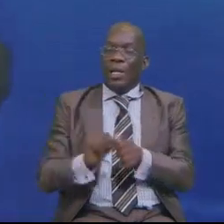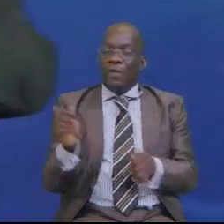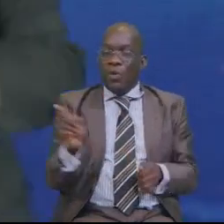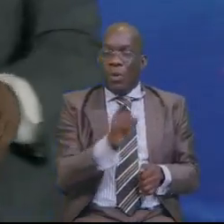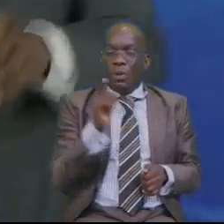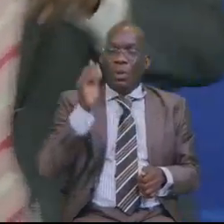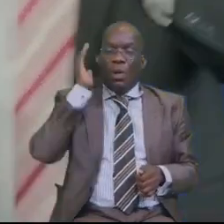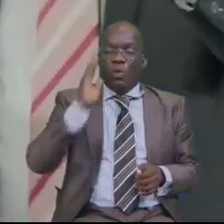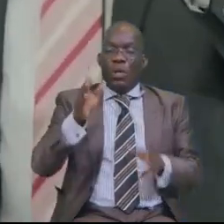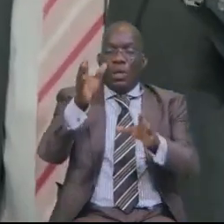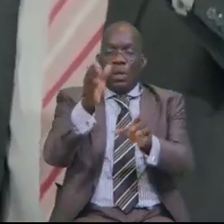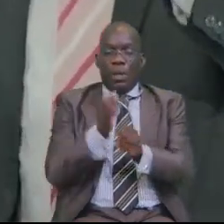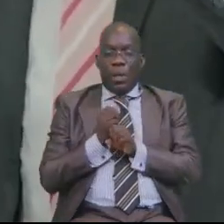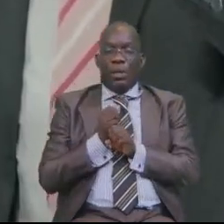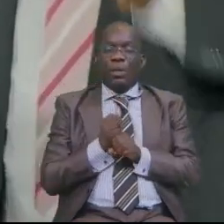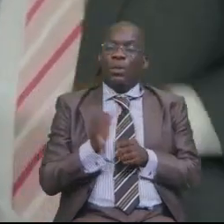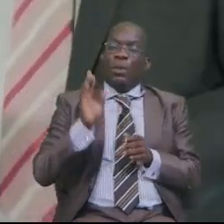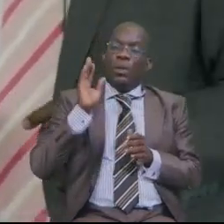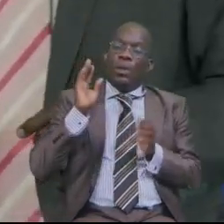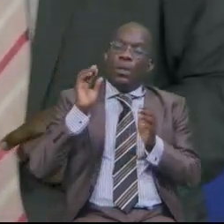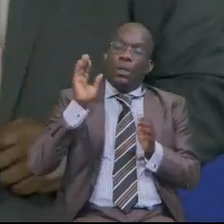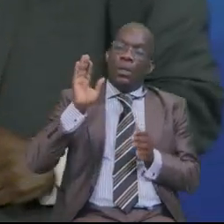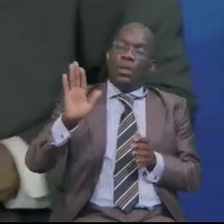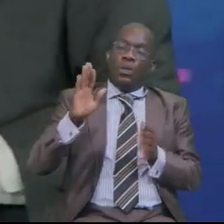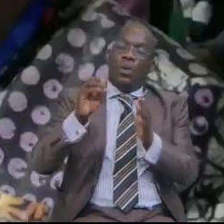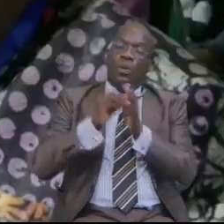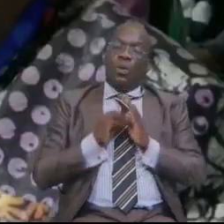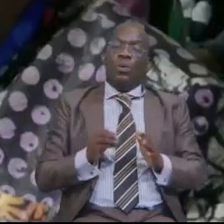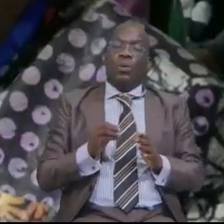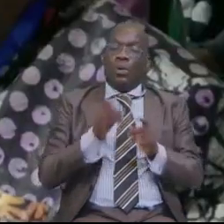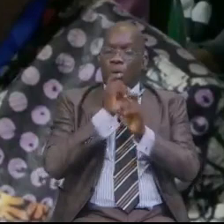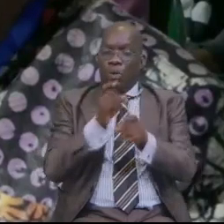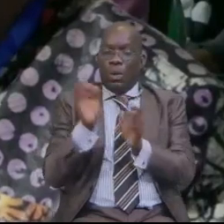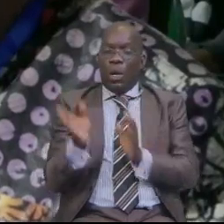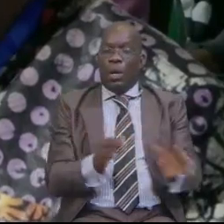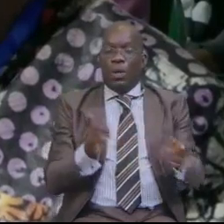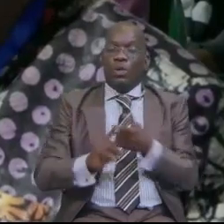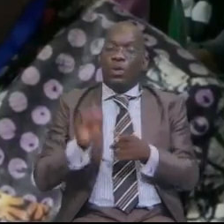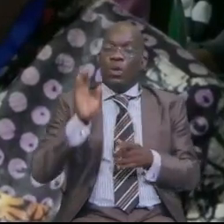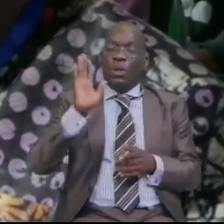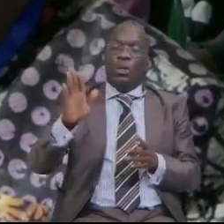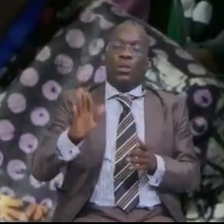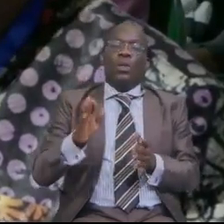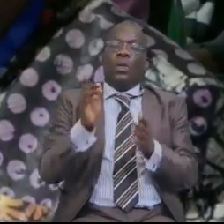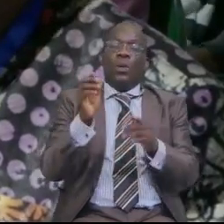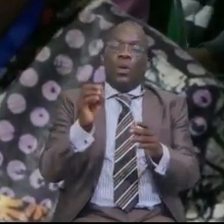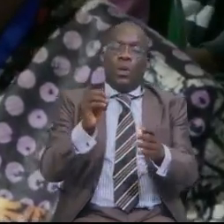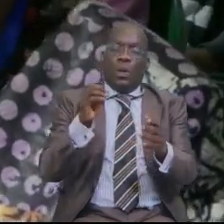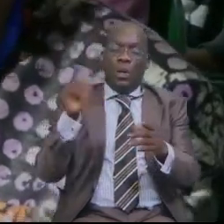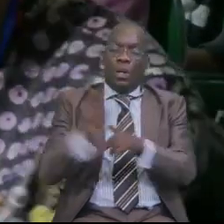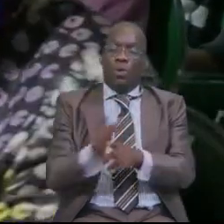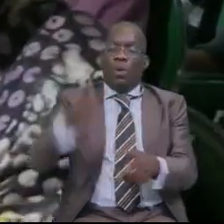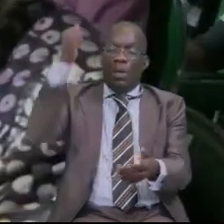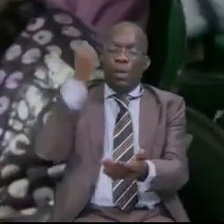shall receive his own reward according to his labor. Amen. Look at number two